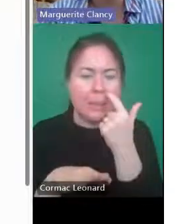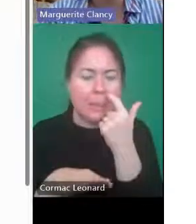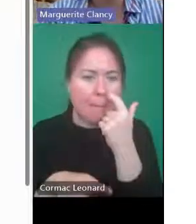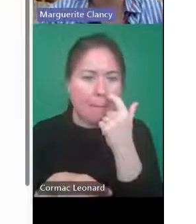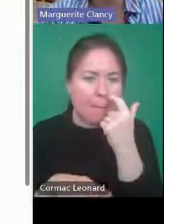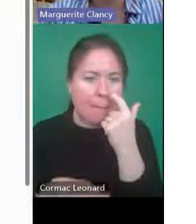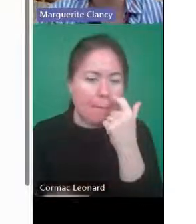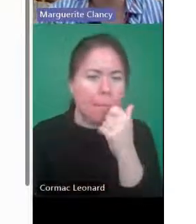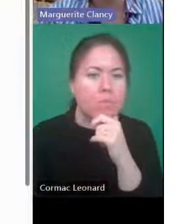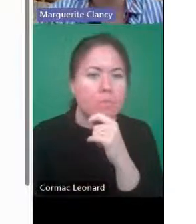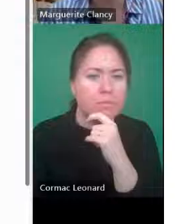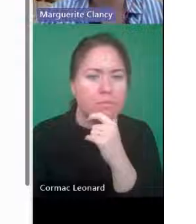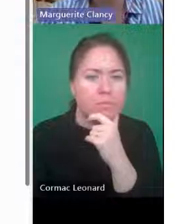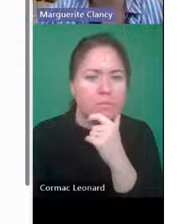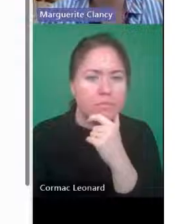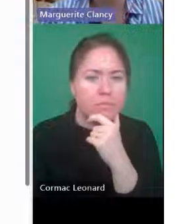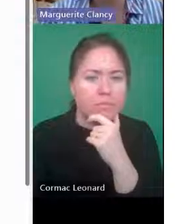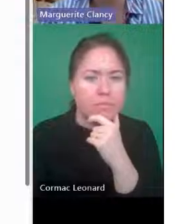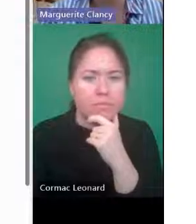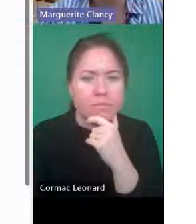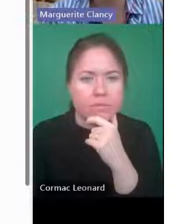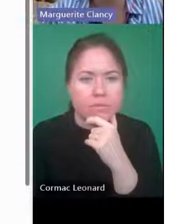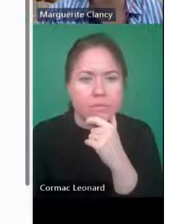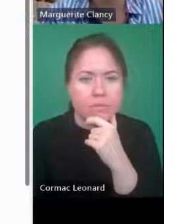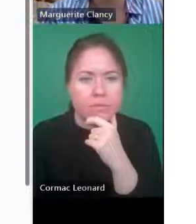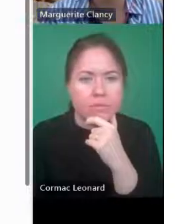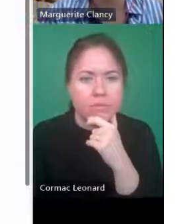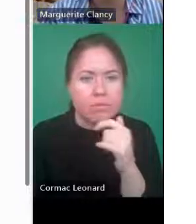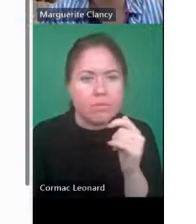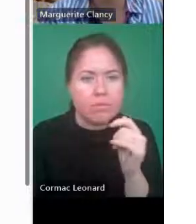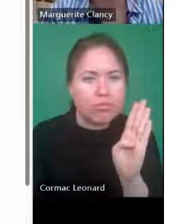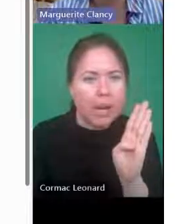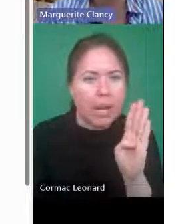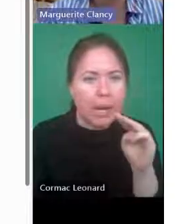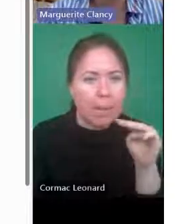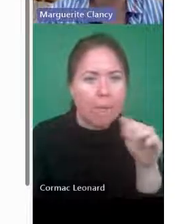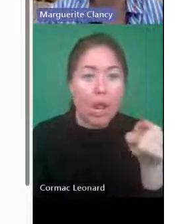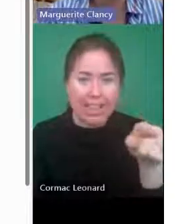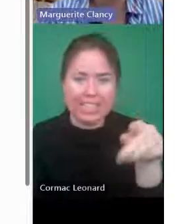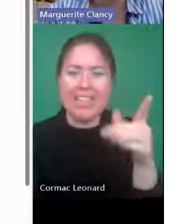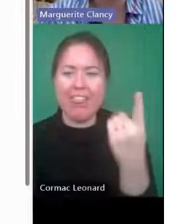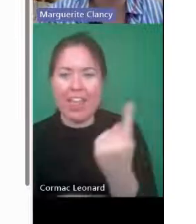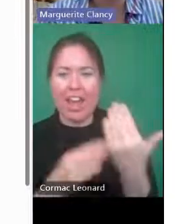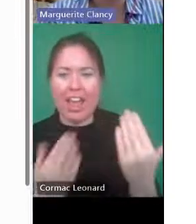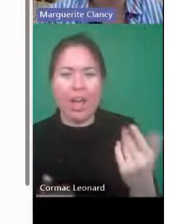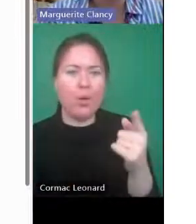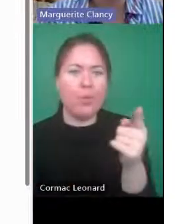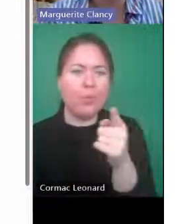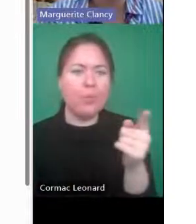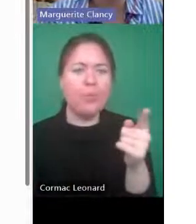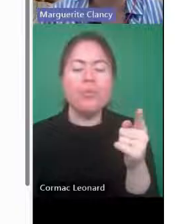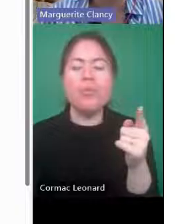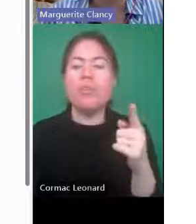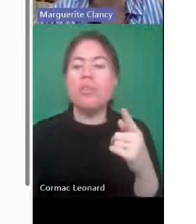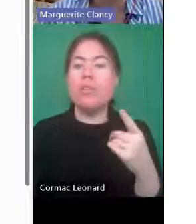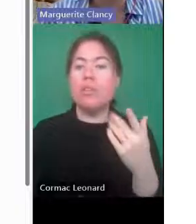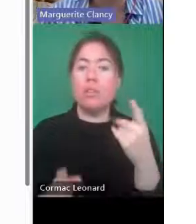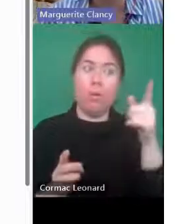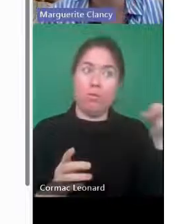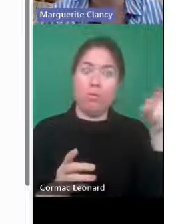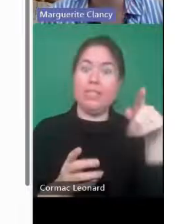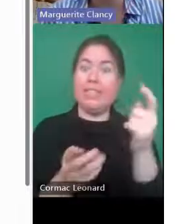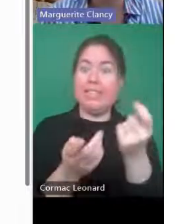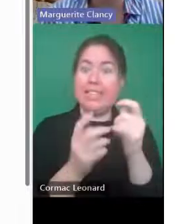of this, there's Brian Mullins. So when something has been received and is reviewed,